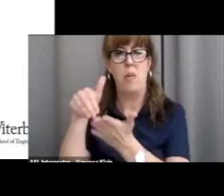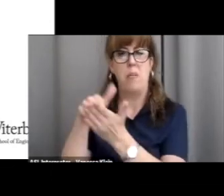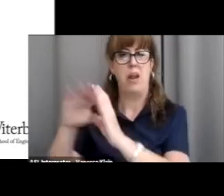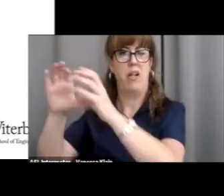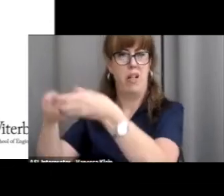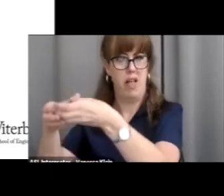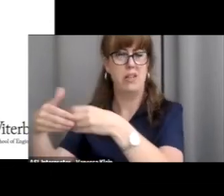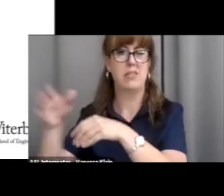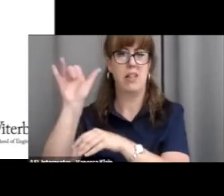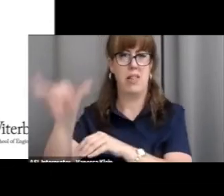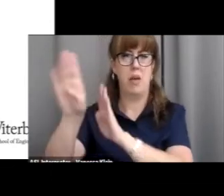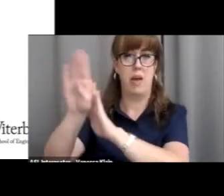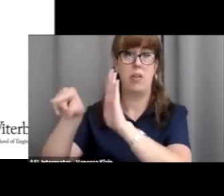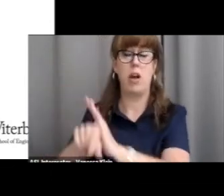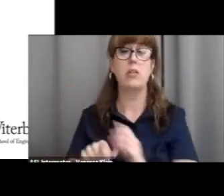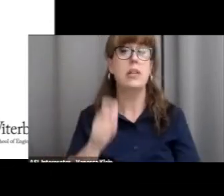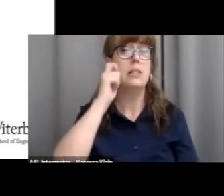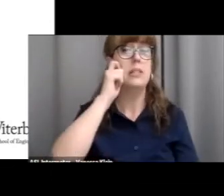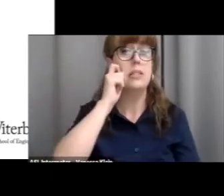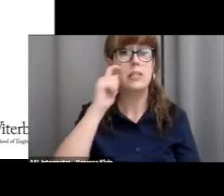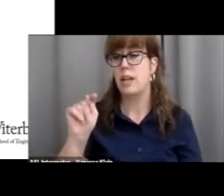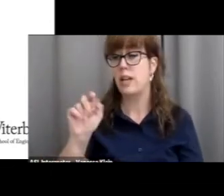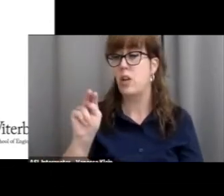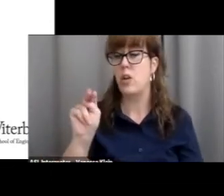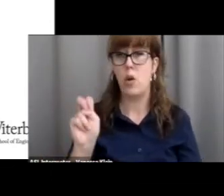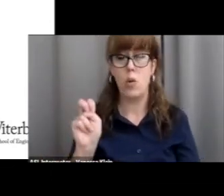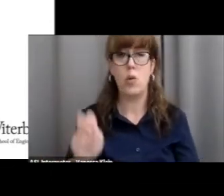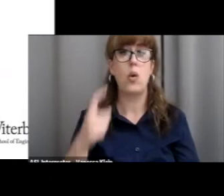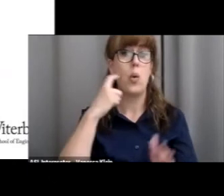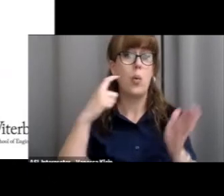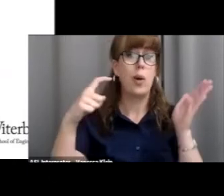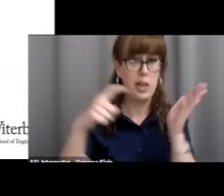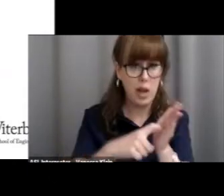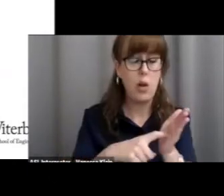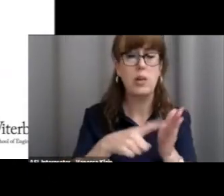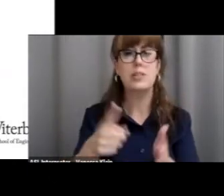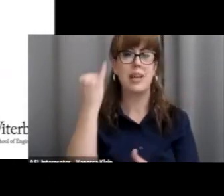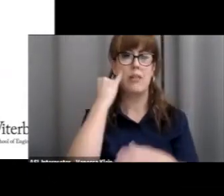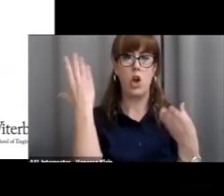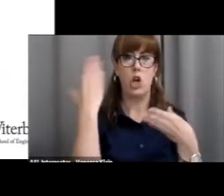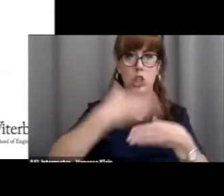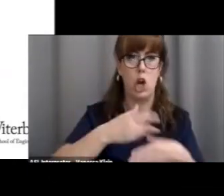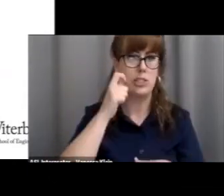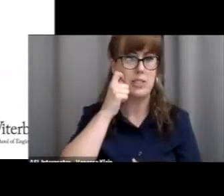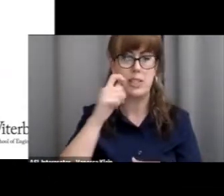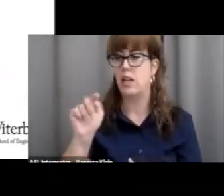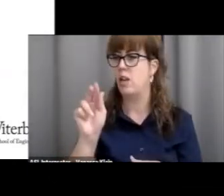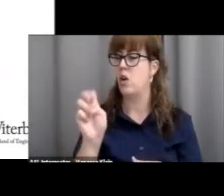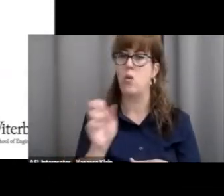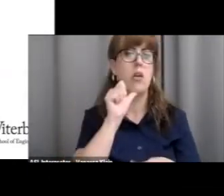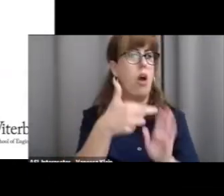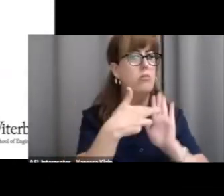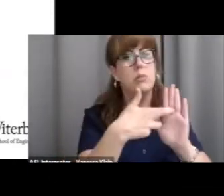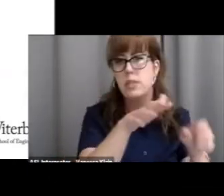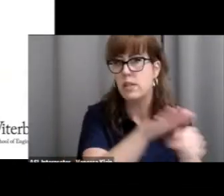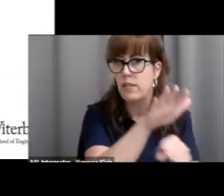As far as skin tone goes, we see that characters with dark skin tones are underrepresented. So we see, again, a stark